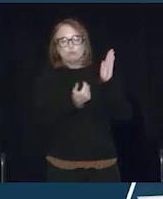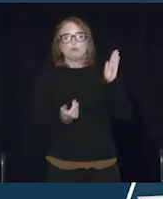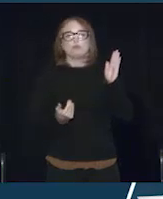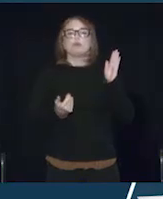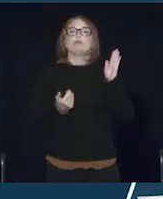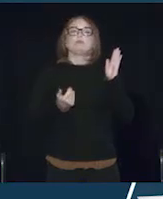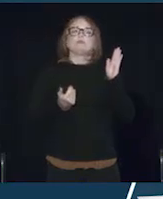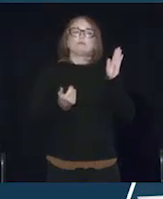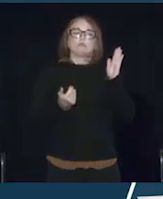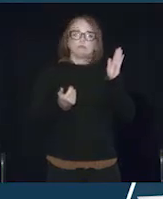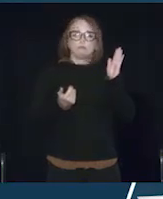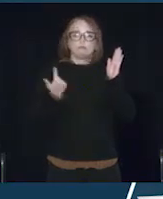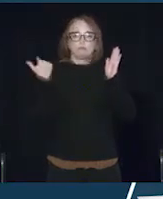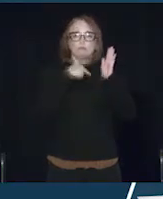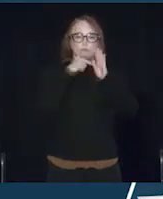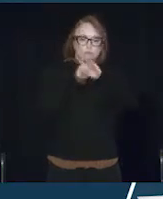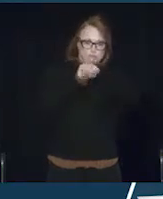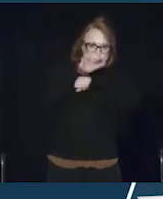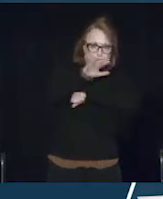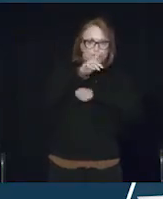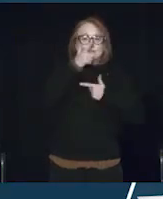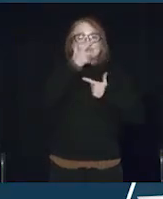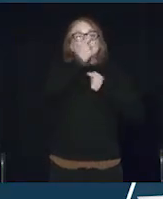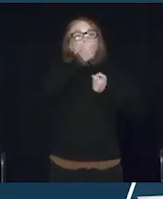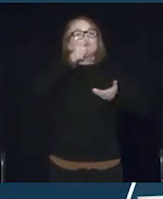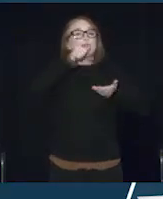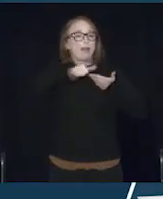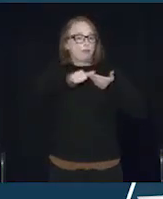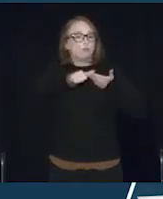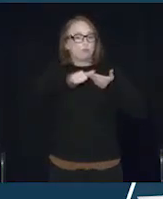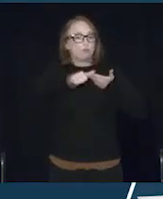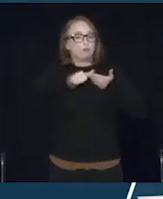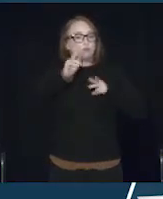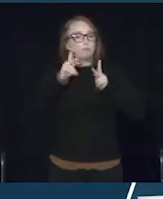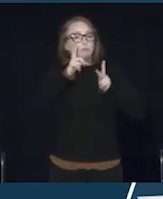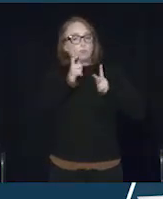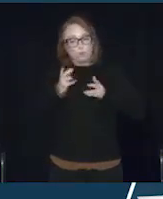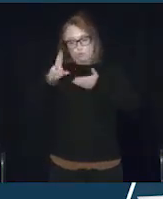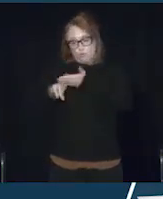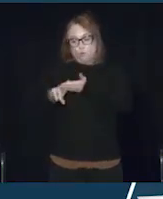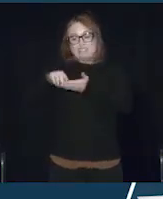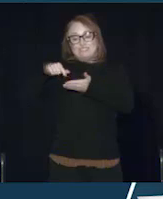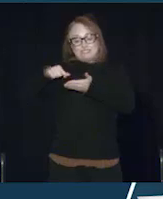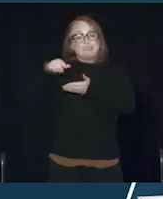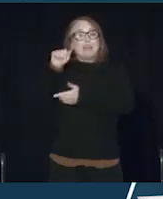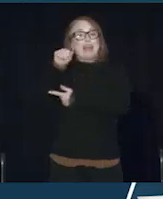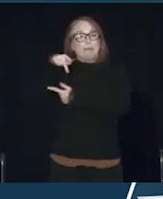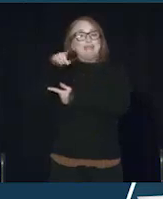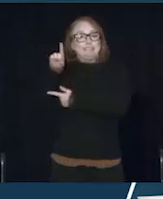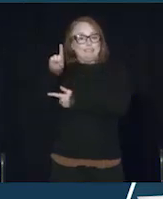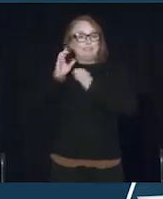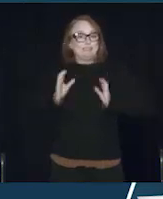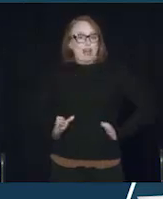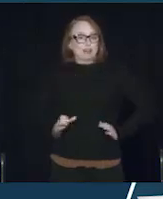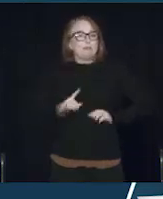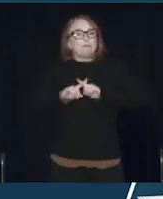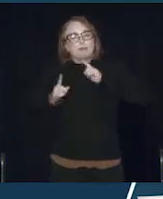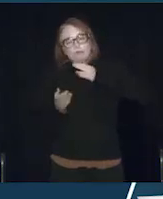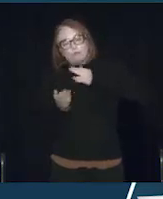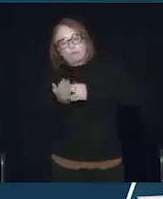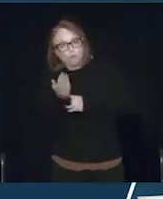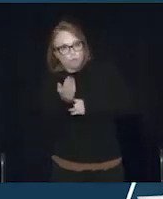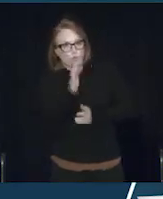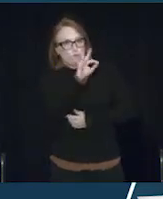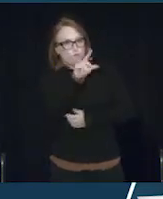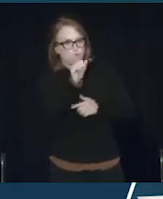we're sending interest letters for folks who are enrolling in the managed care pilot, it's APD clients, but they're being served through Florida Community Care,